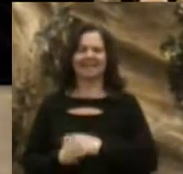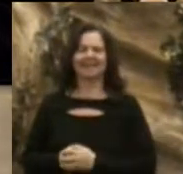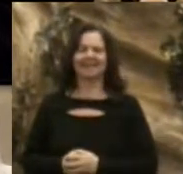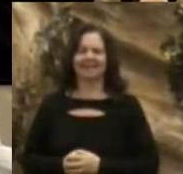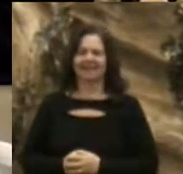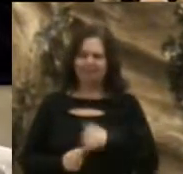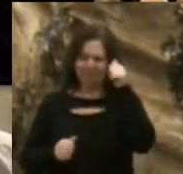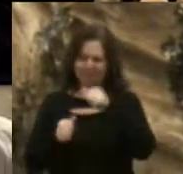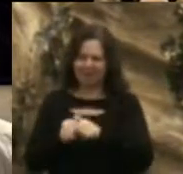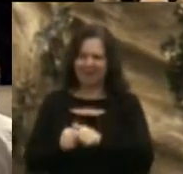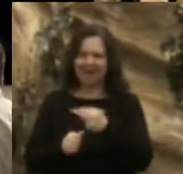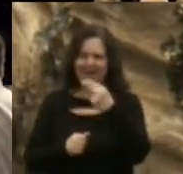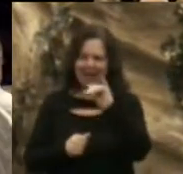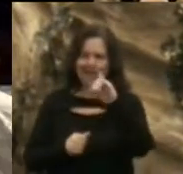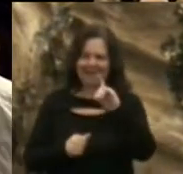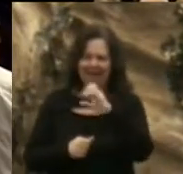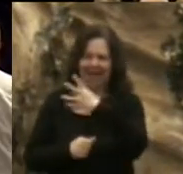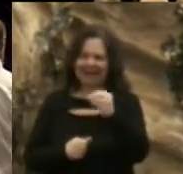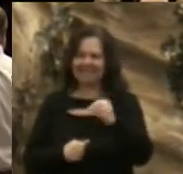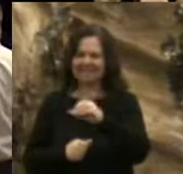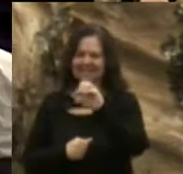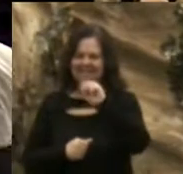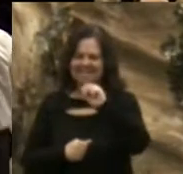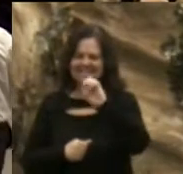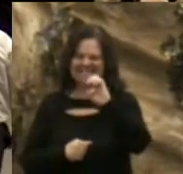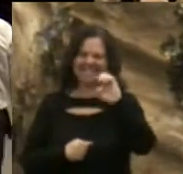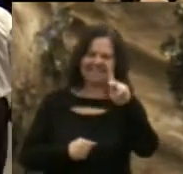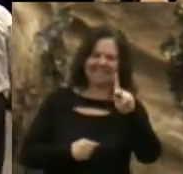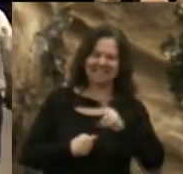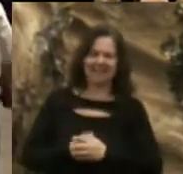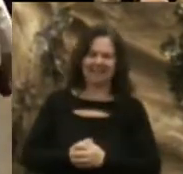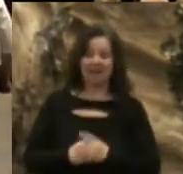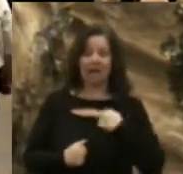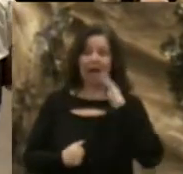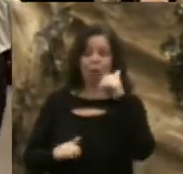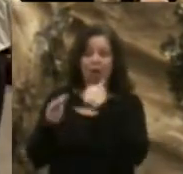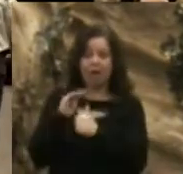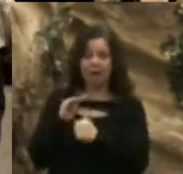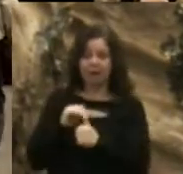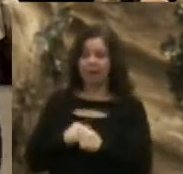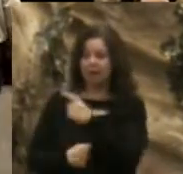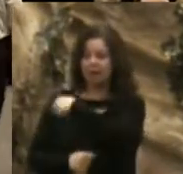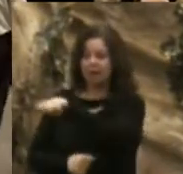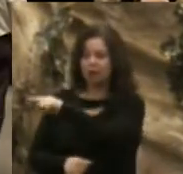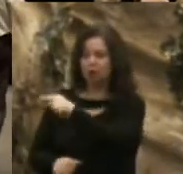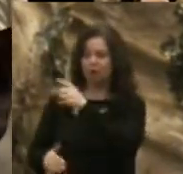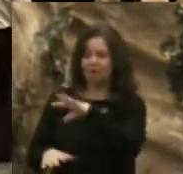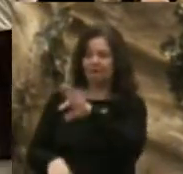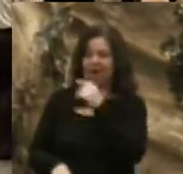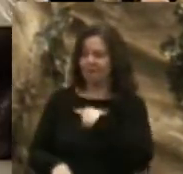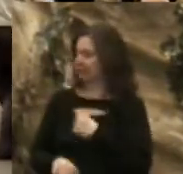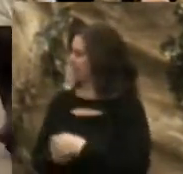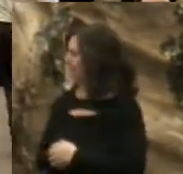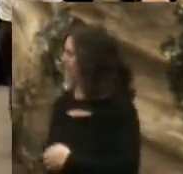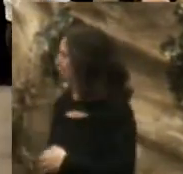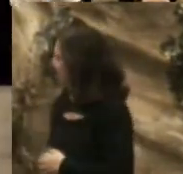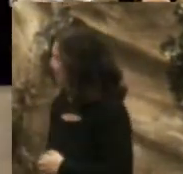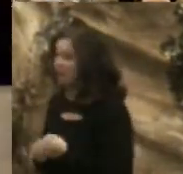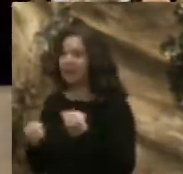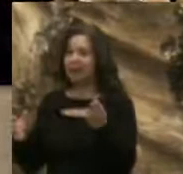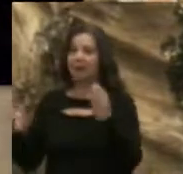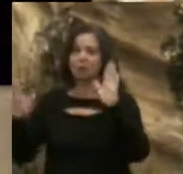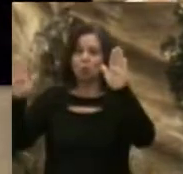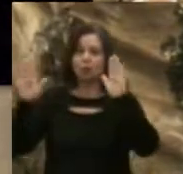morning? All right. I'm going to hide, and you're going to have to find me, all right? We have this beautiful set. There are lots of great